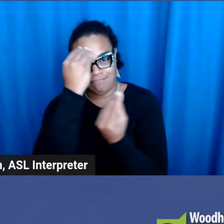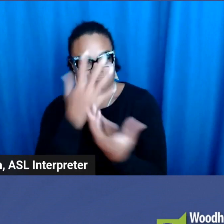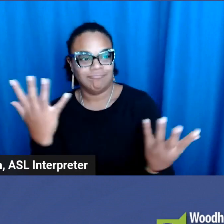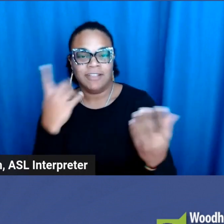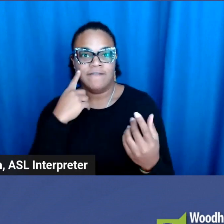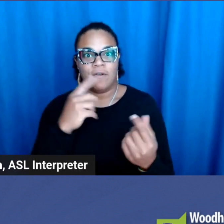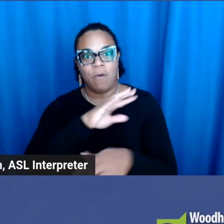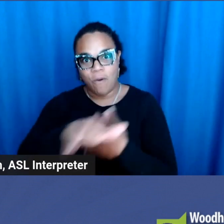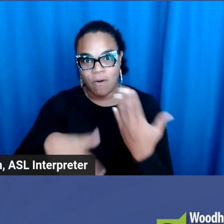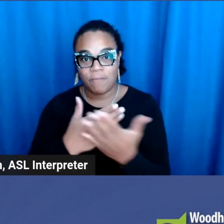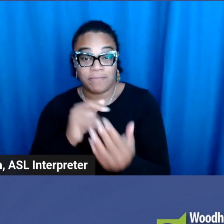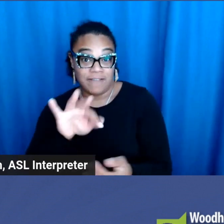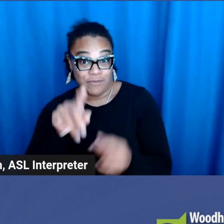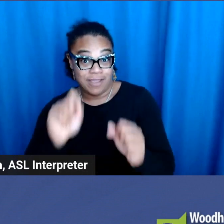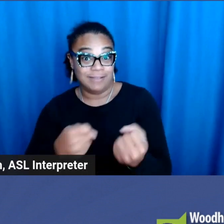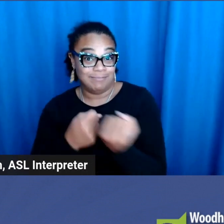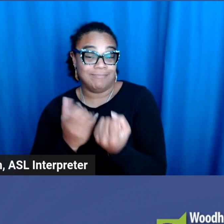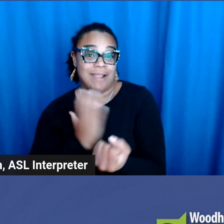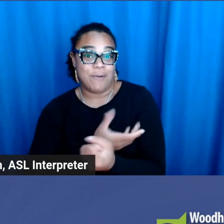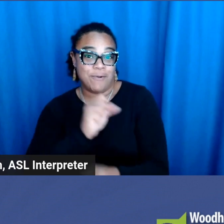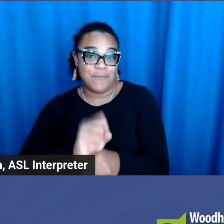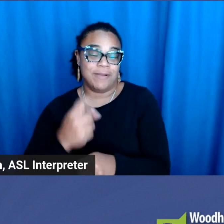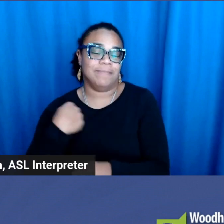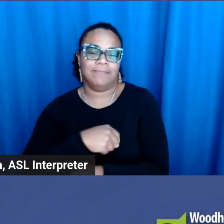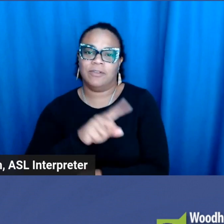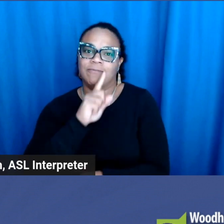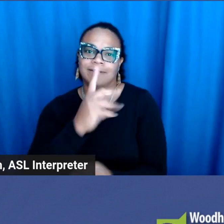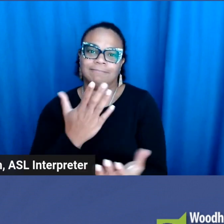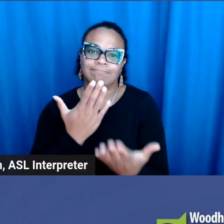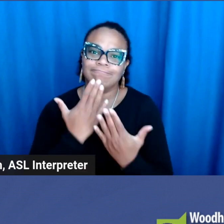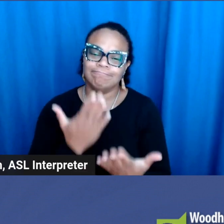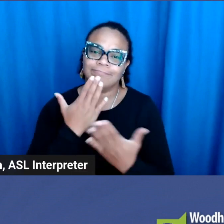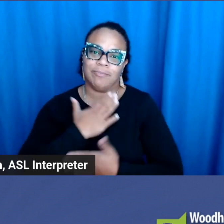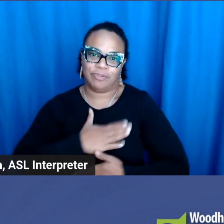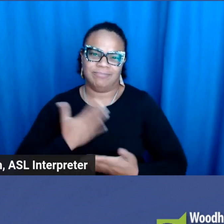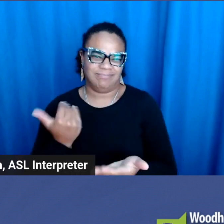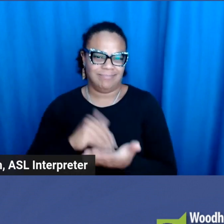you're able to support our work, we really, really appreciate that. Again, that's